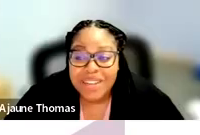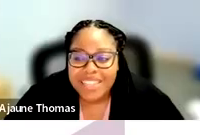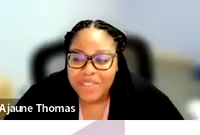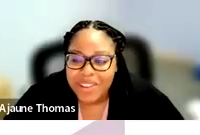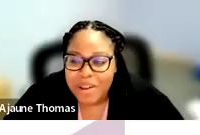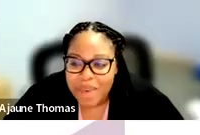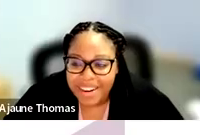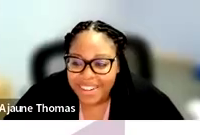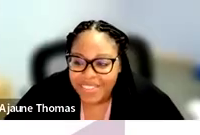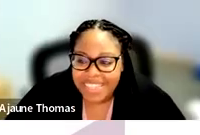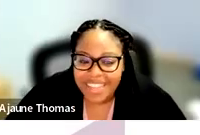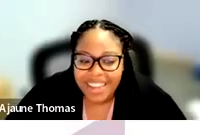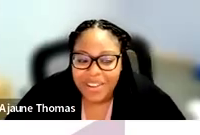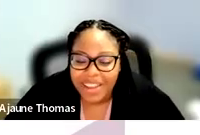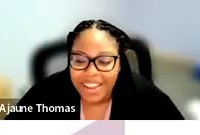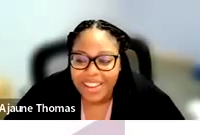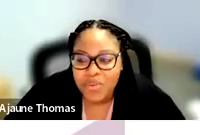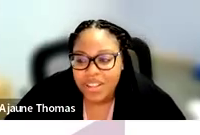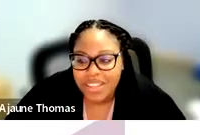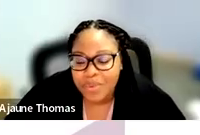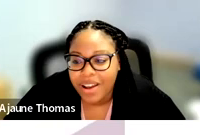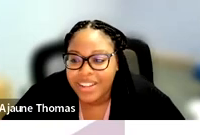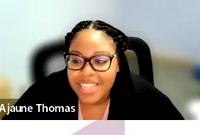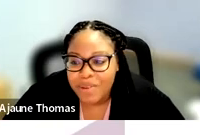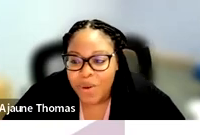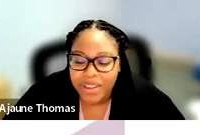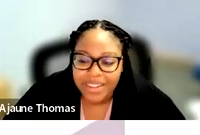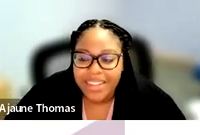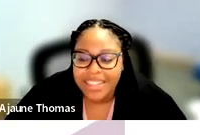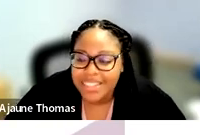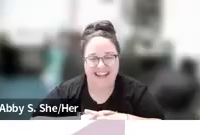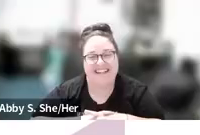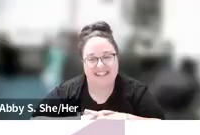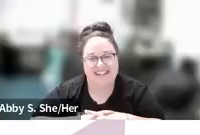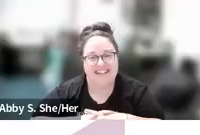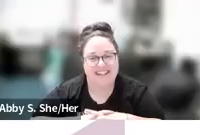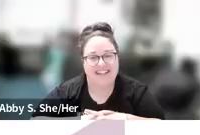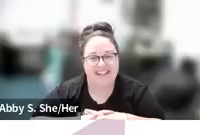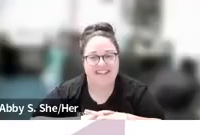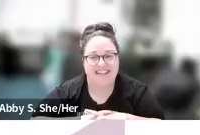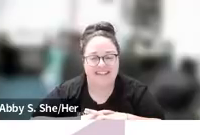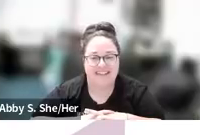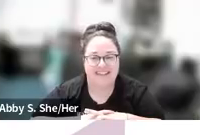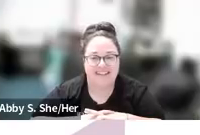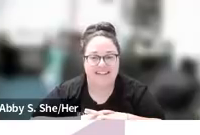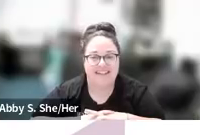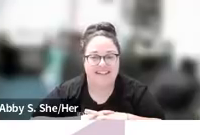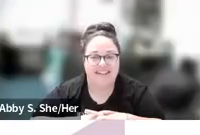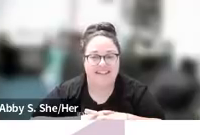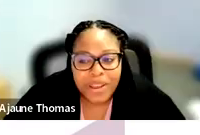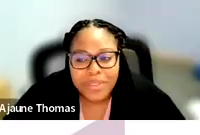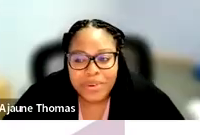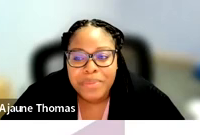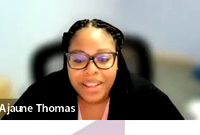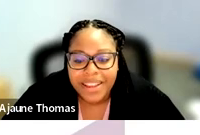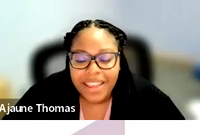But sometimes if you get competitive, it's like, okay, you won this round, let's keep going. And yeah, you can do that for a long time, and it's like, we really didn't talk the